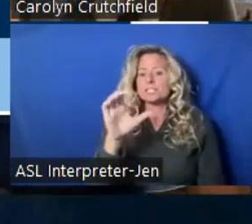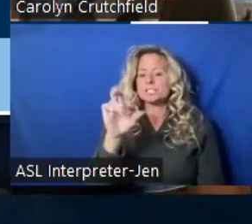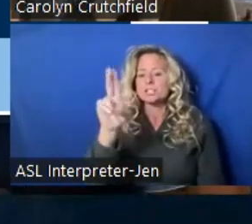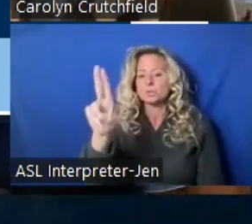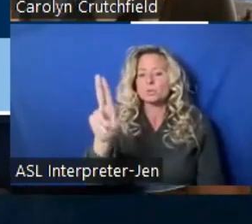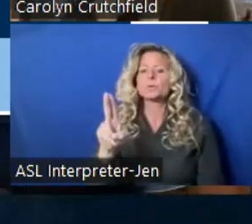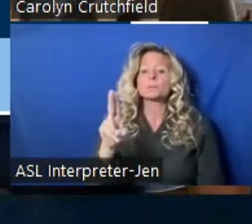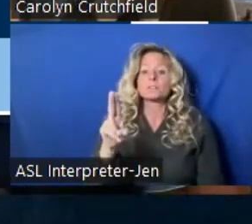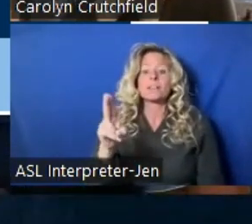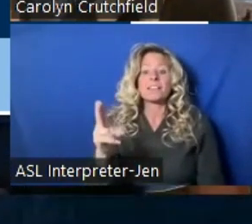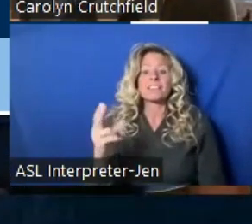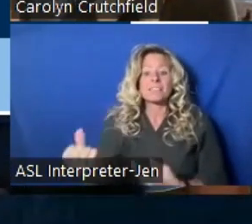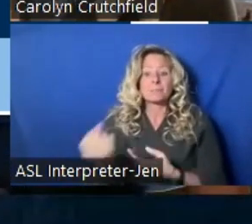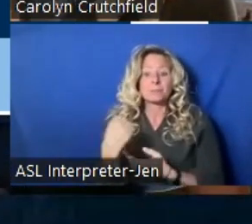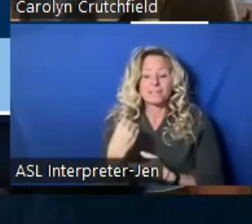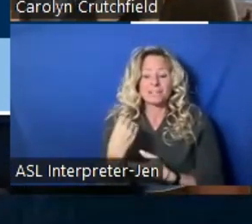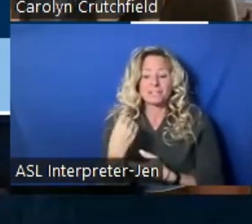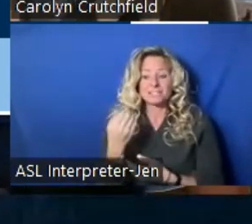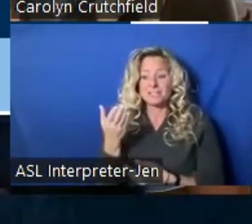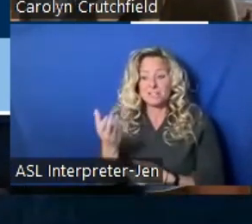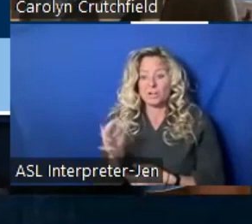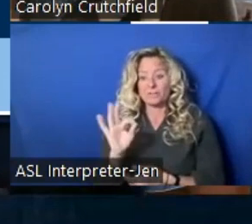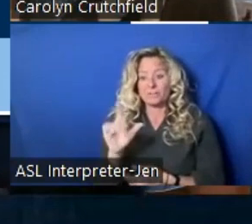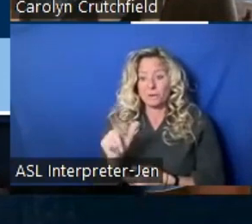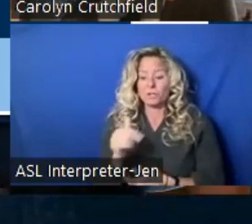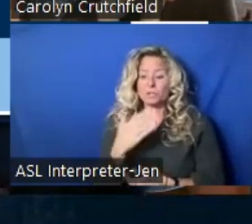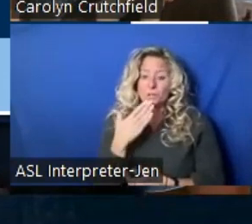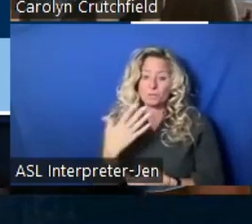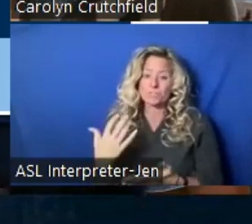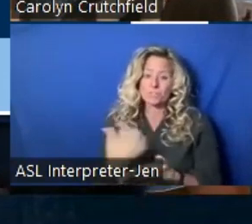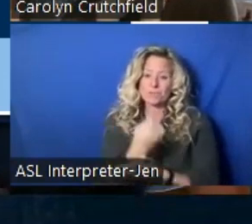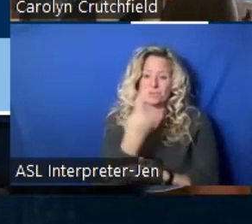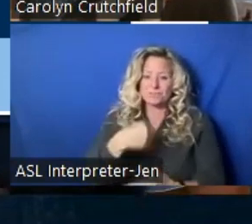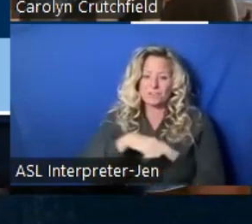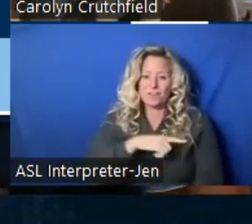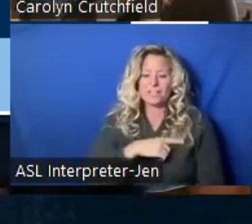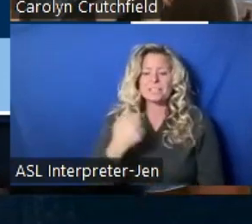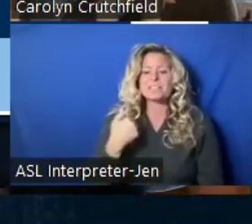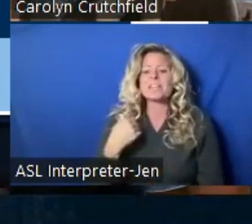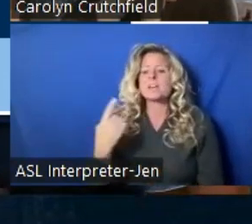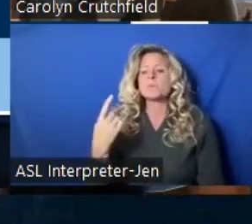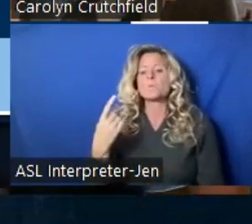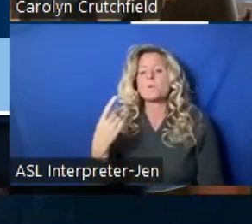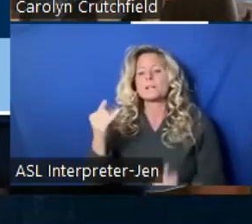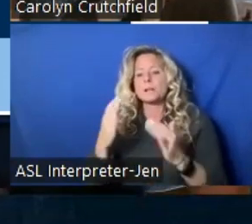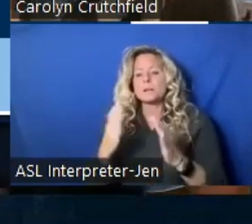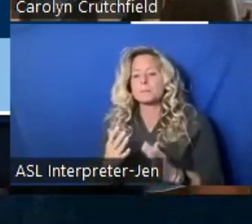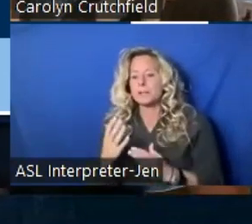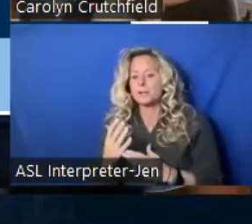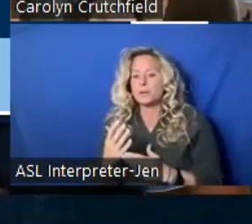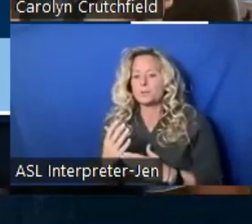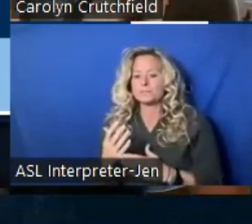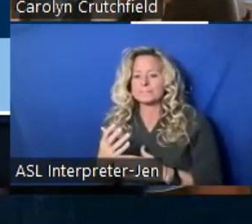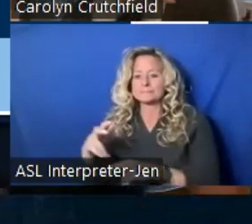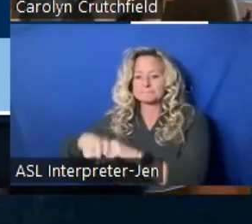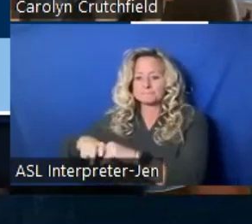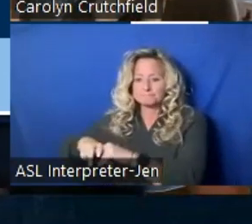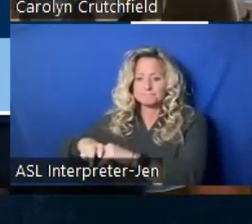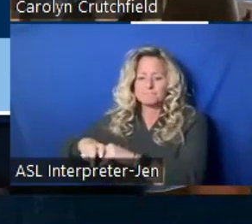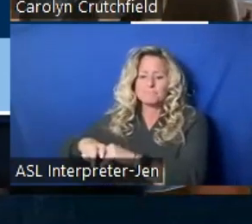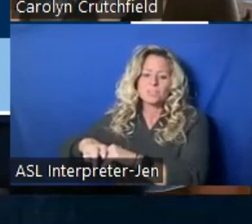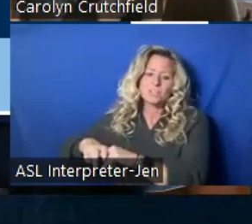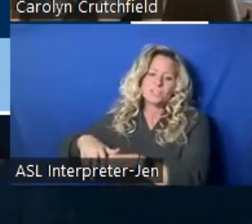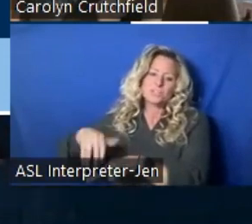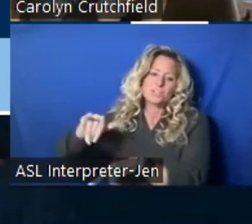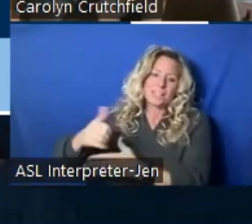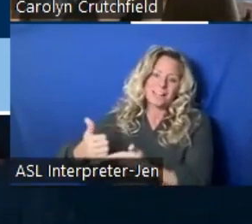Florida Gulf Coast last year. So that was a really good one for us. They had one player that was out. So that's a factor.